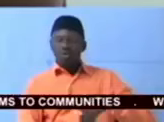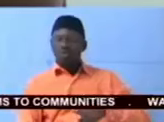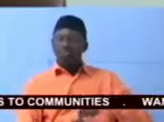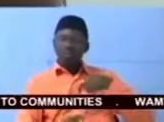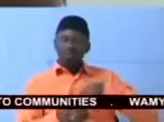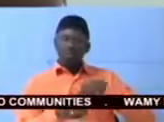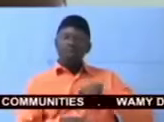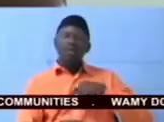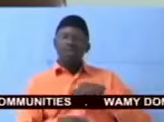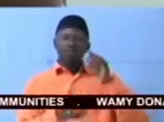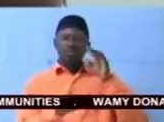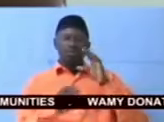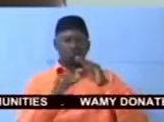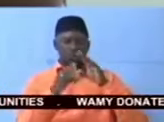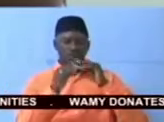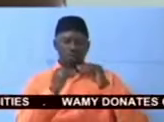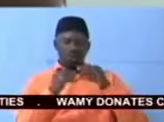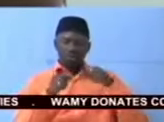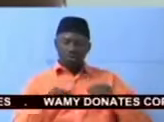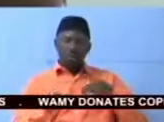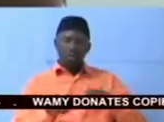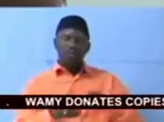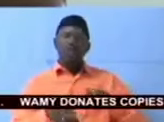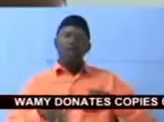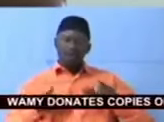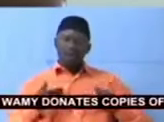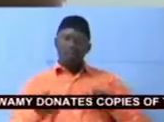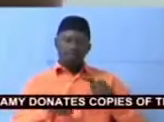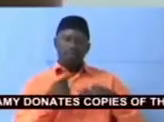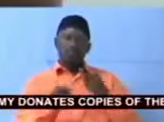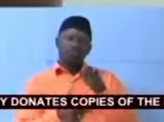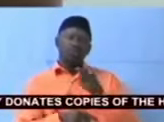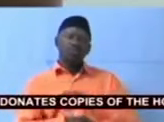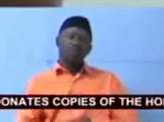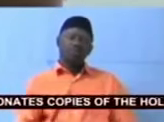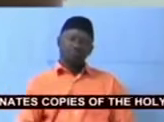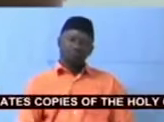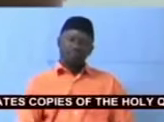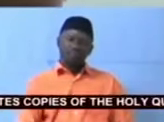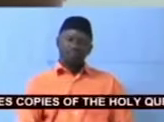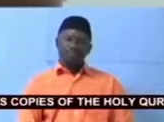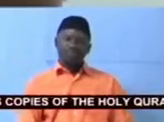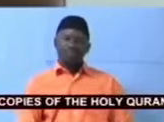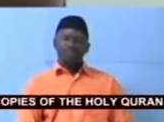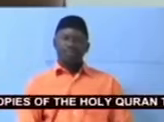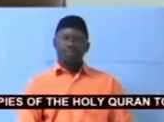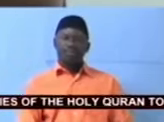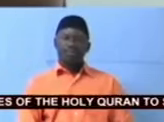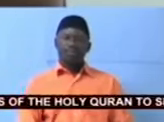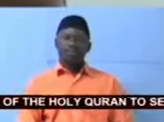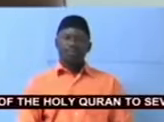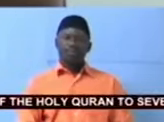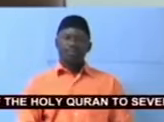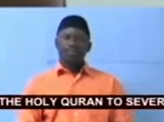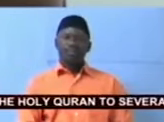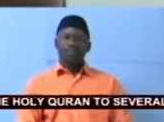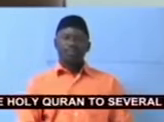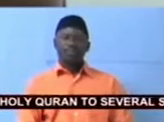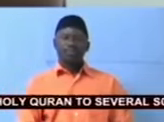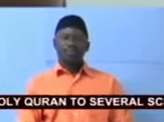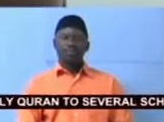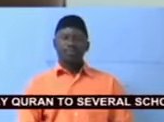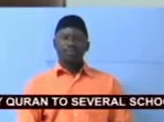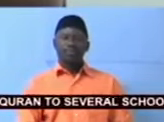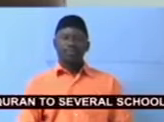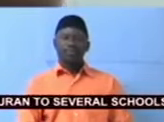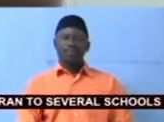dalal lat ci di gir content ci yow li nga nangu pour ñew tew fi tay. During your testimony, we shall